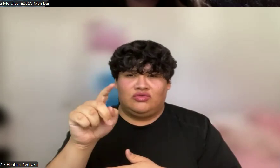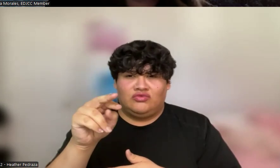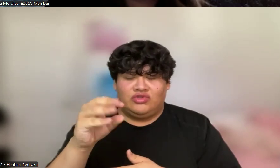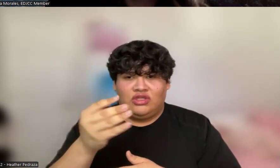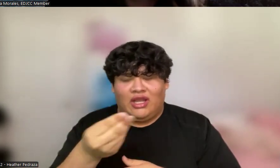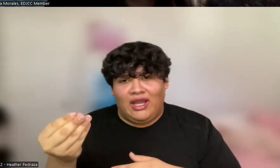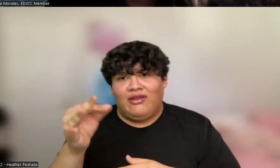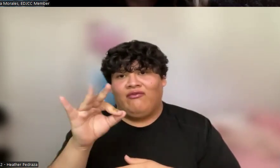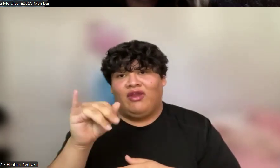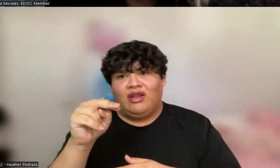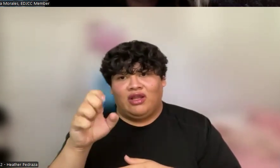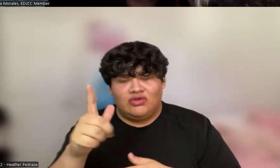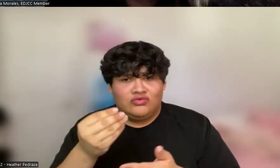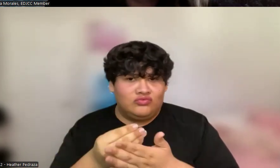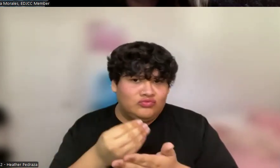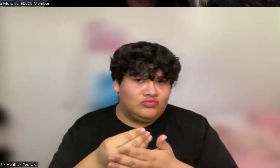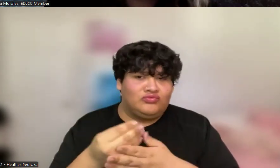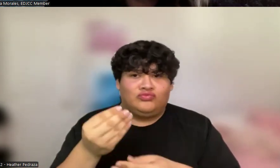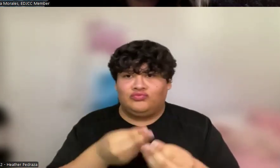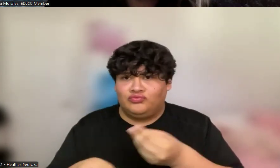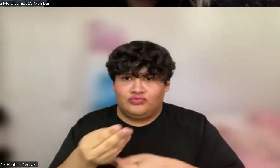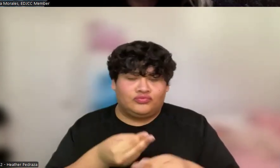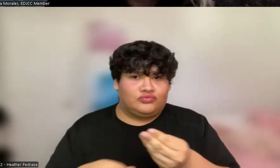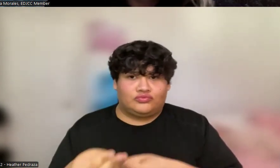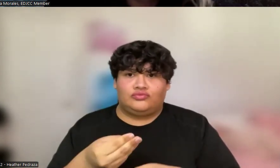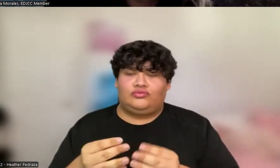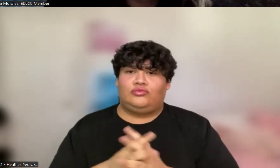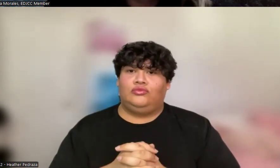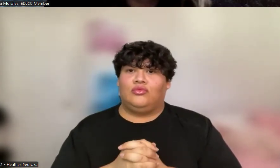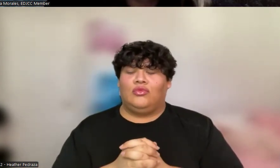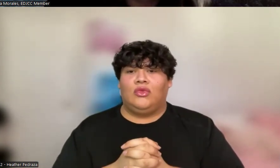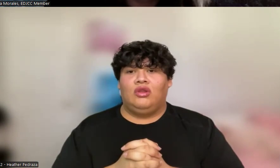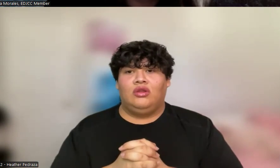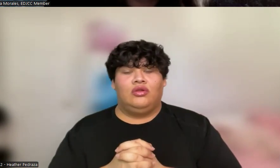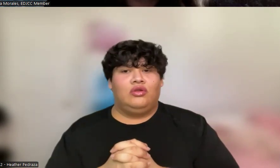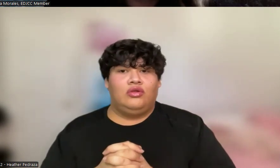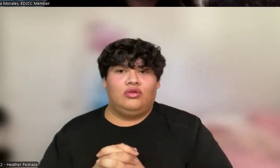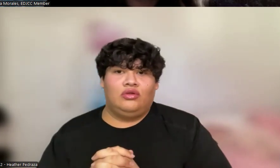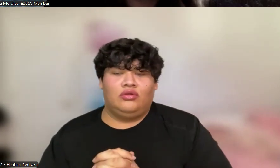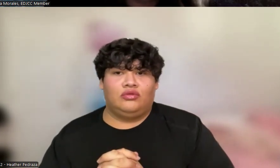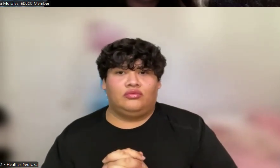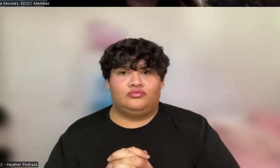abuse cases, which can be instrumental in